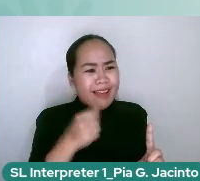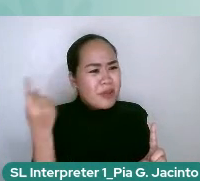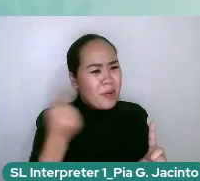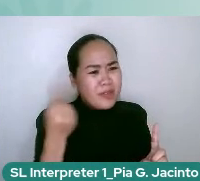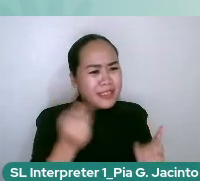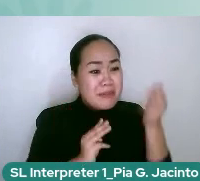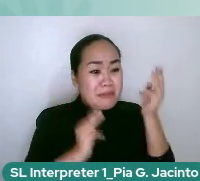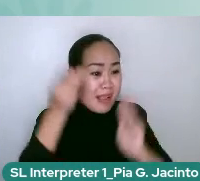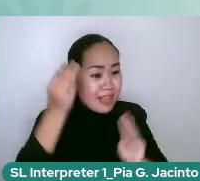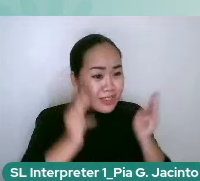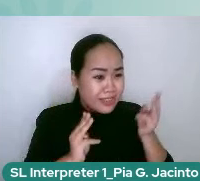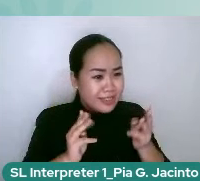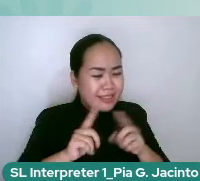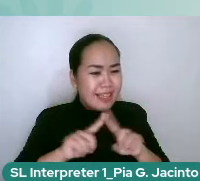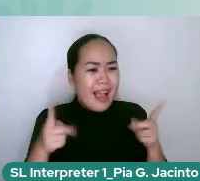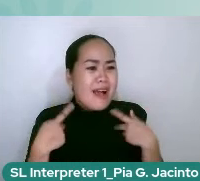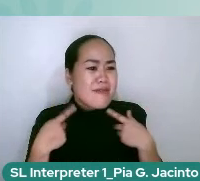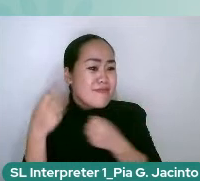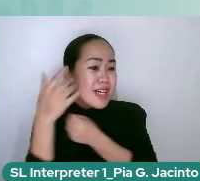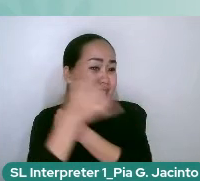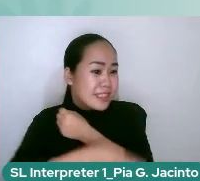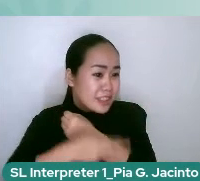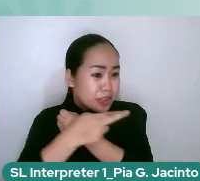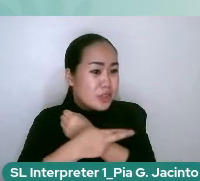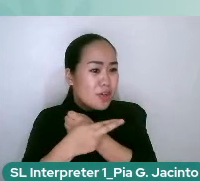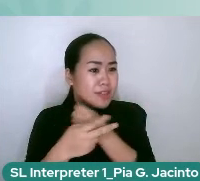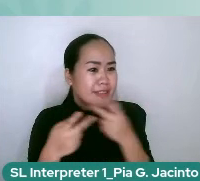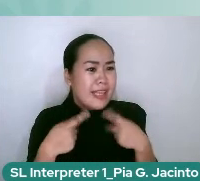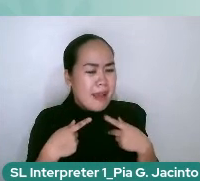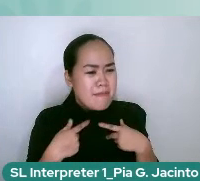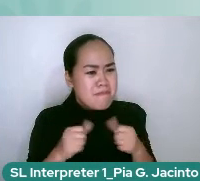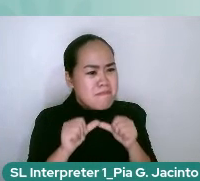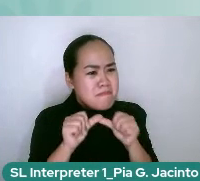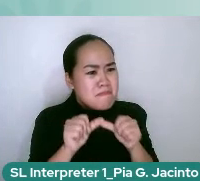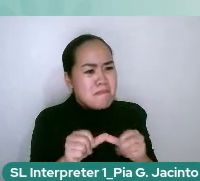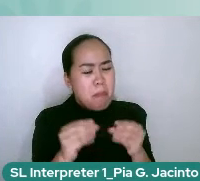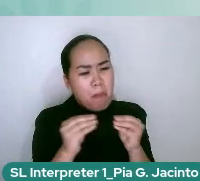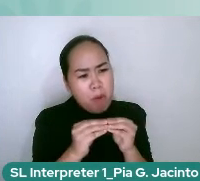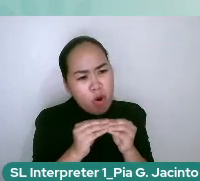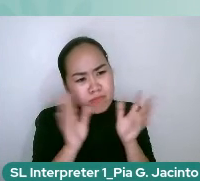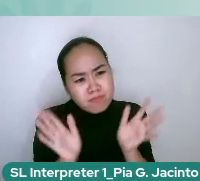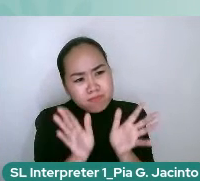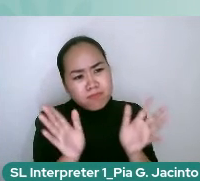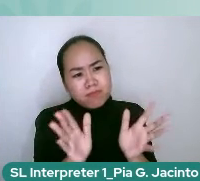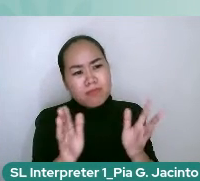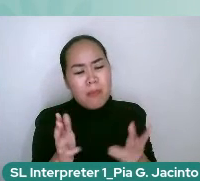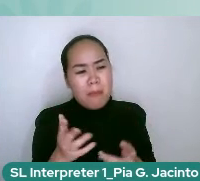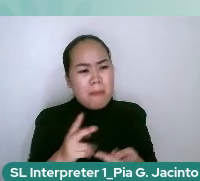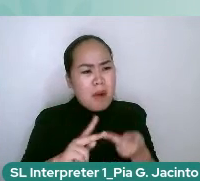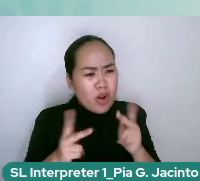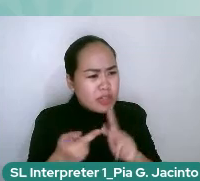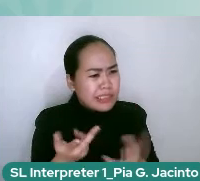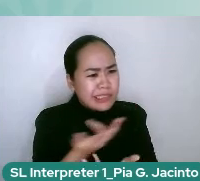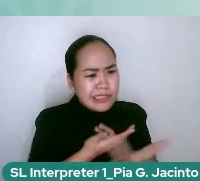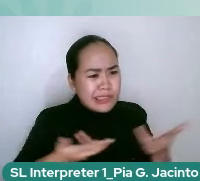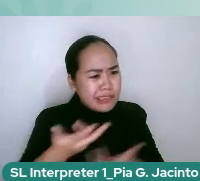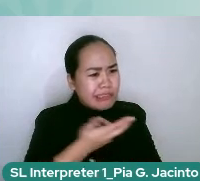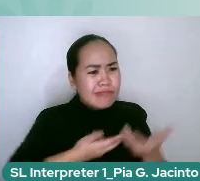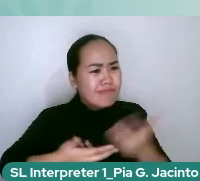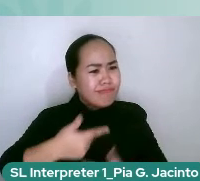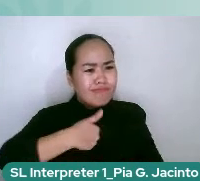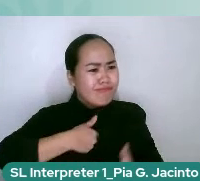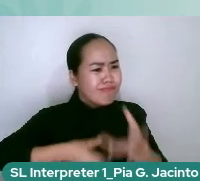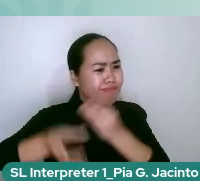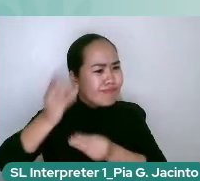our region, needs to be achieved through sustainable and adaptable partnerships. I've learned a lot from